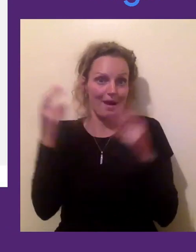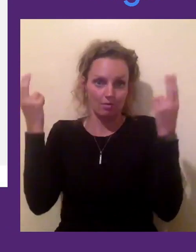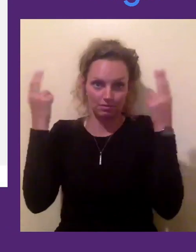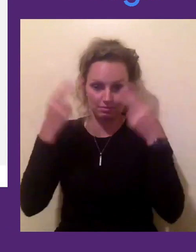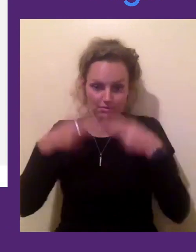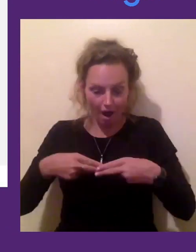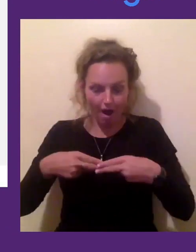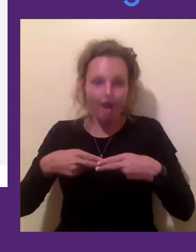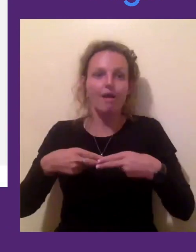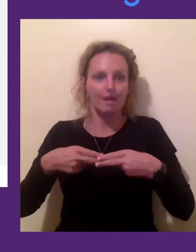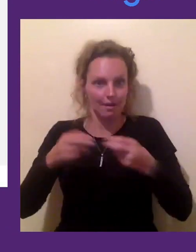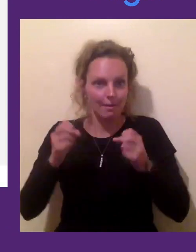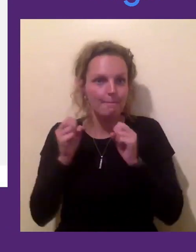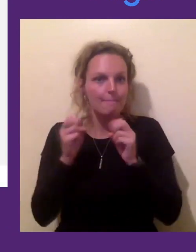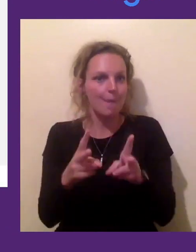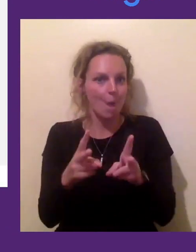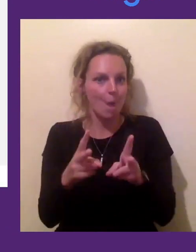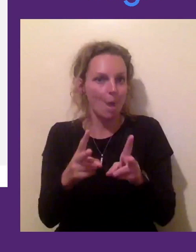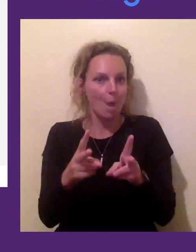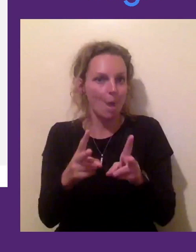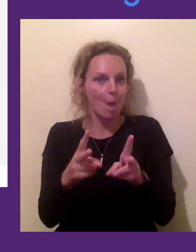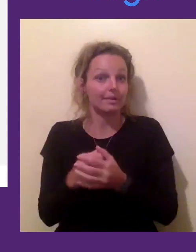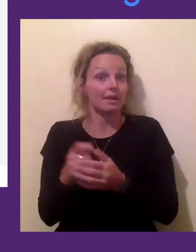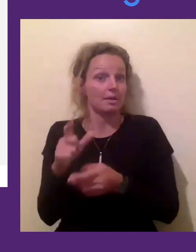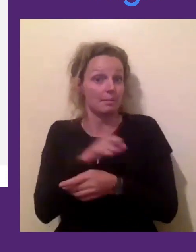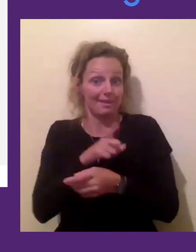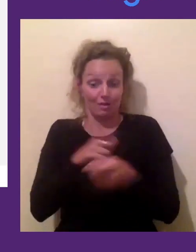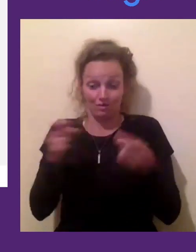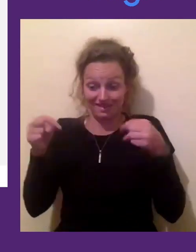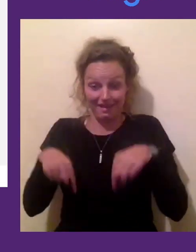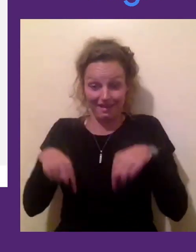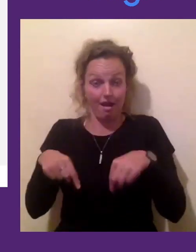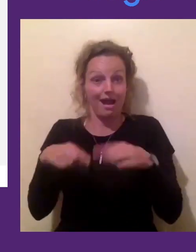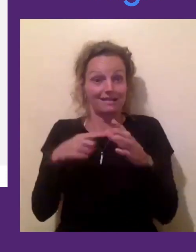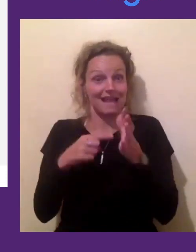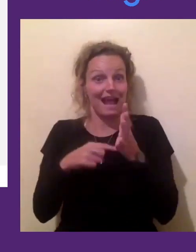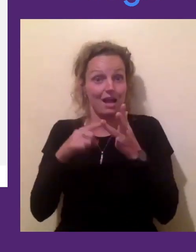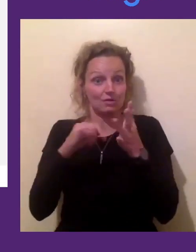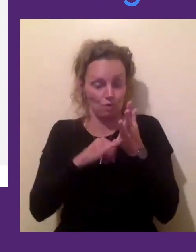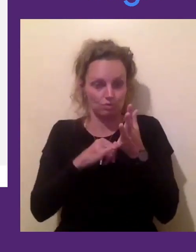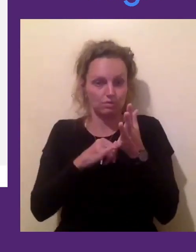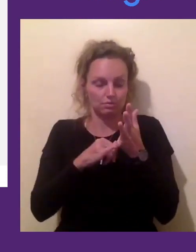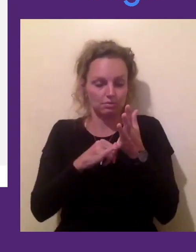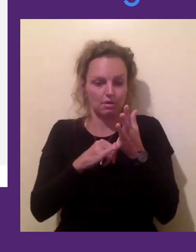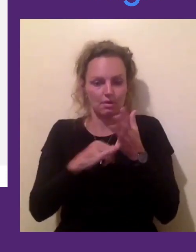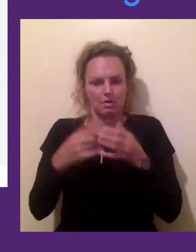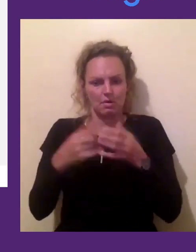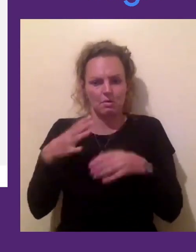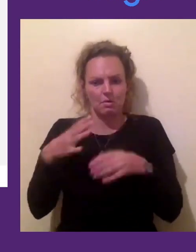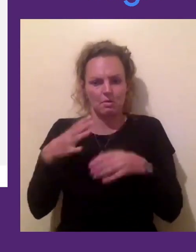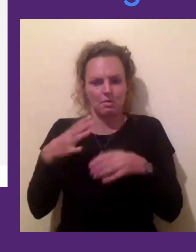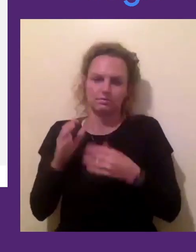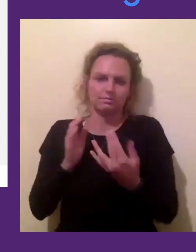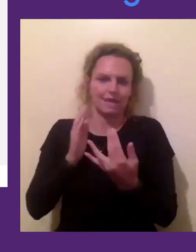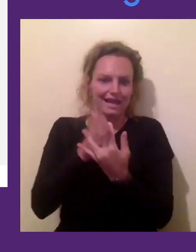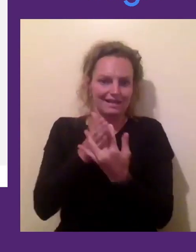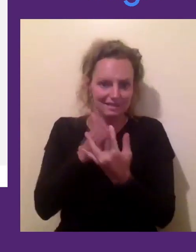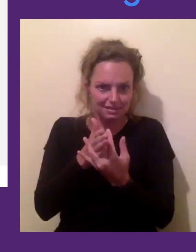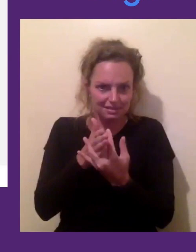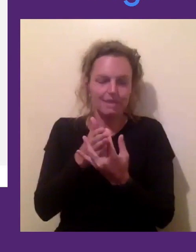at Atos treat accessibility, exclusion, and inaccessibility like pollution.